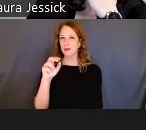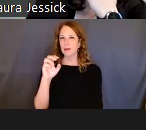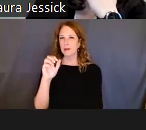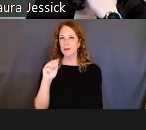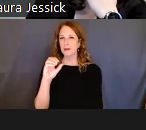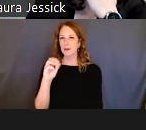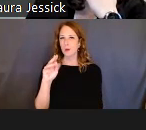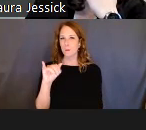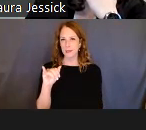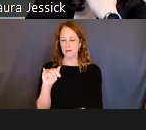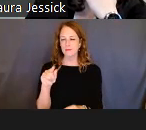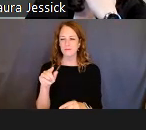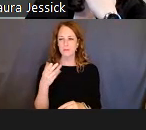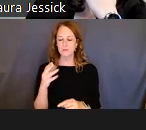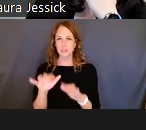chat.